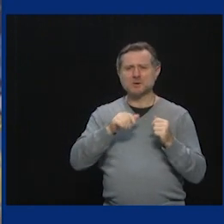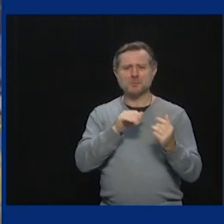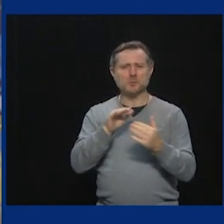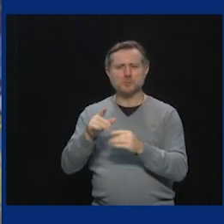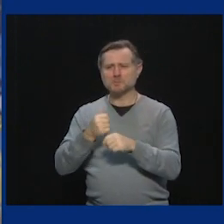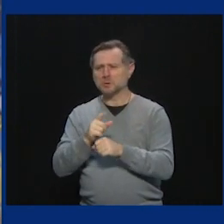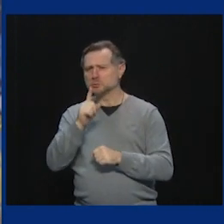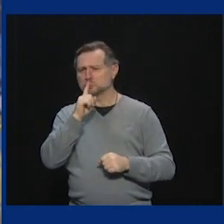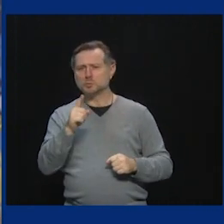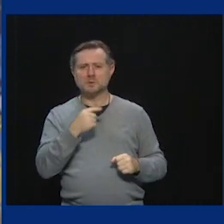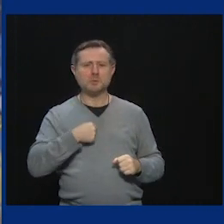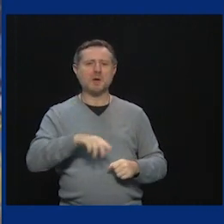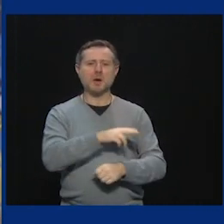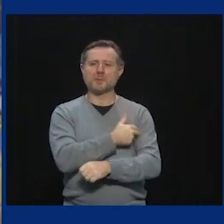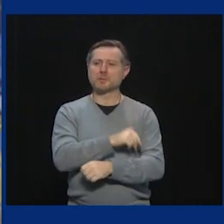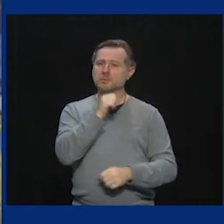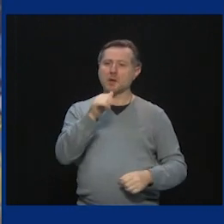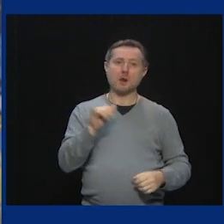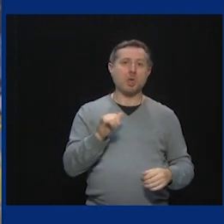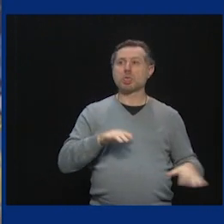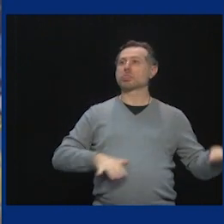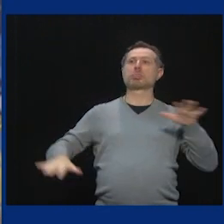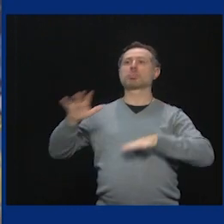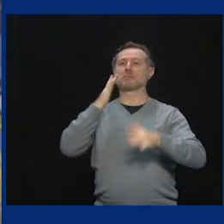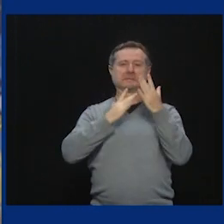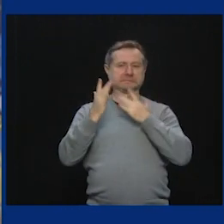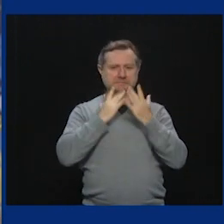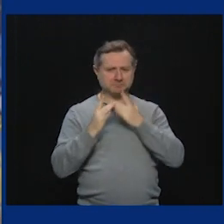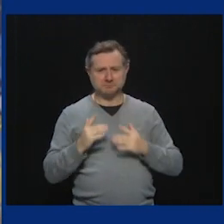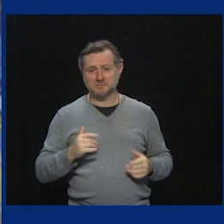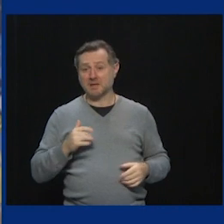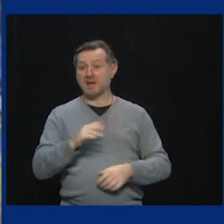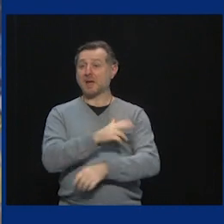Elective surgeries, yes, every hospital has to have their own